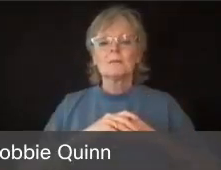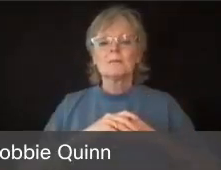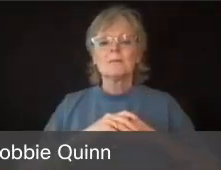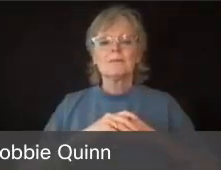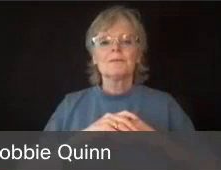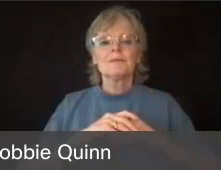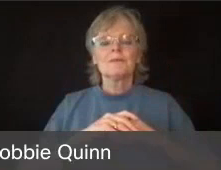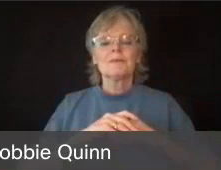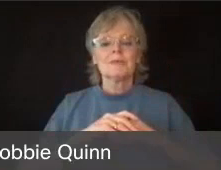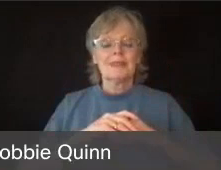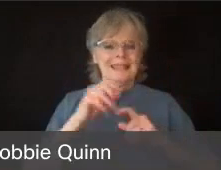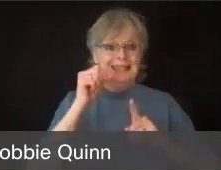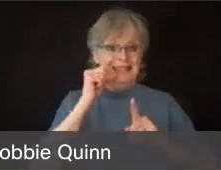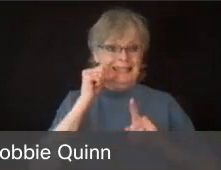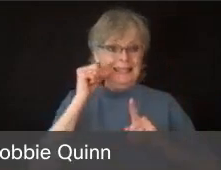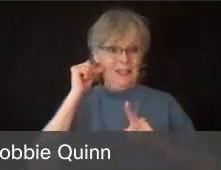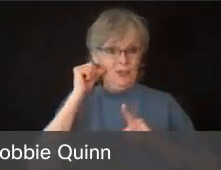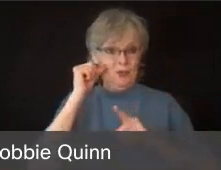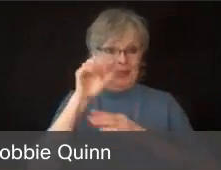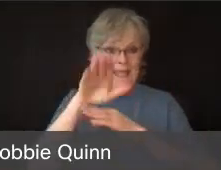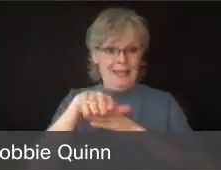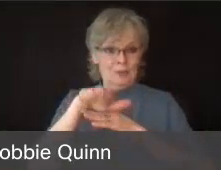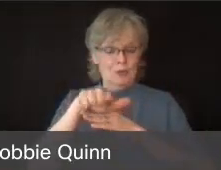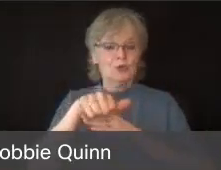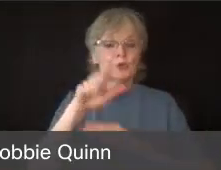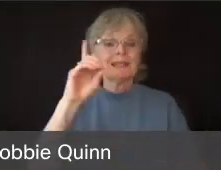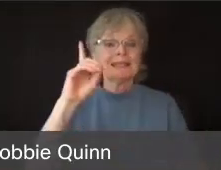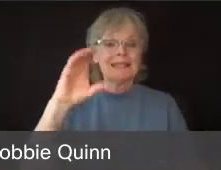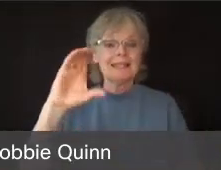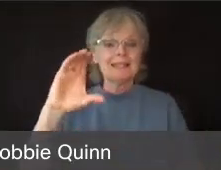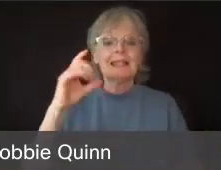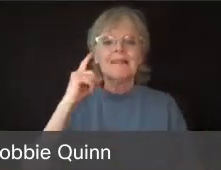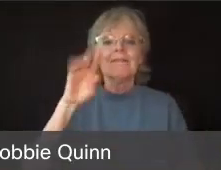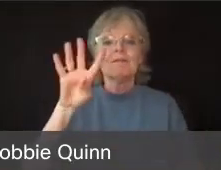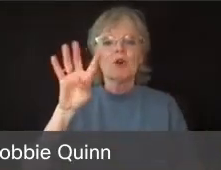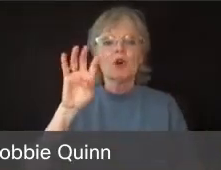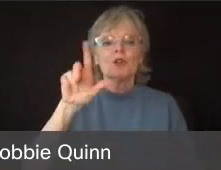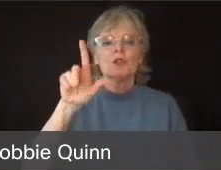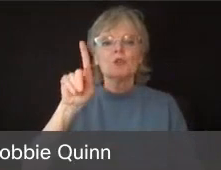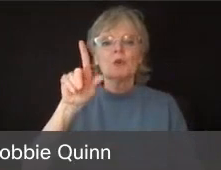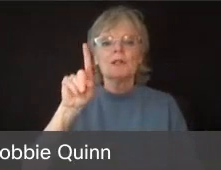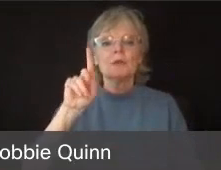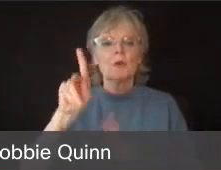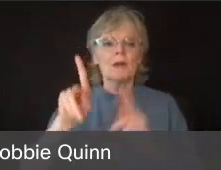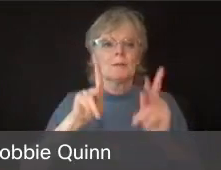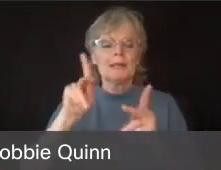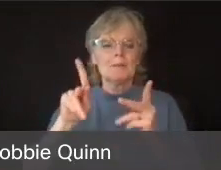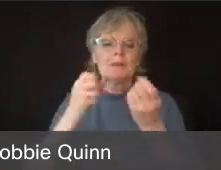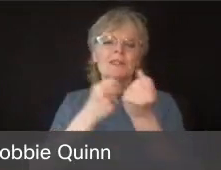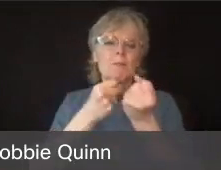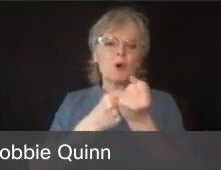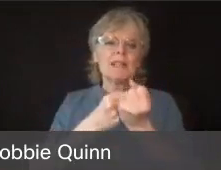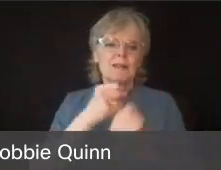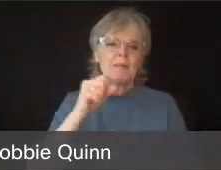as of yesterday afternoon in the district, 421 people supported by DDA